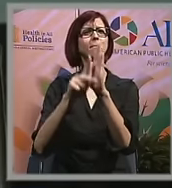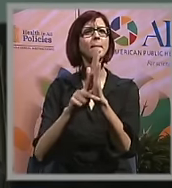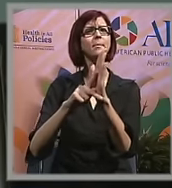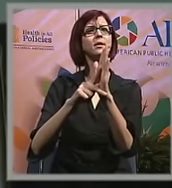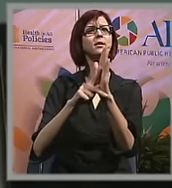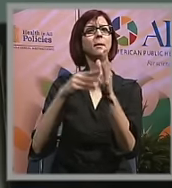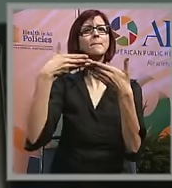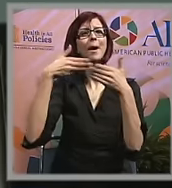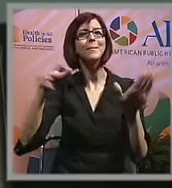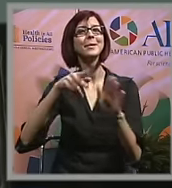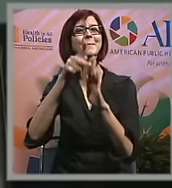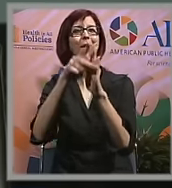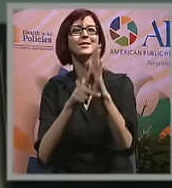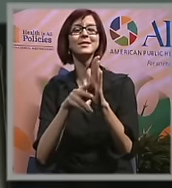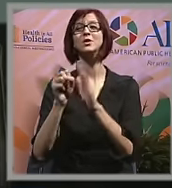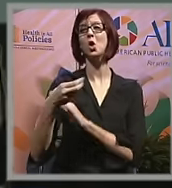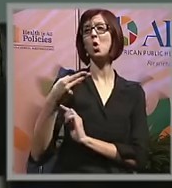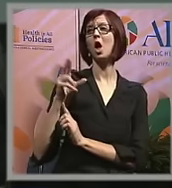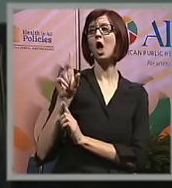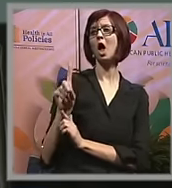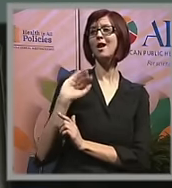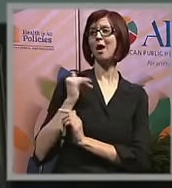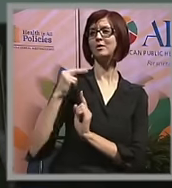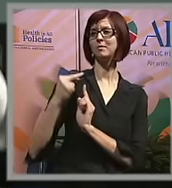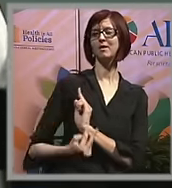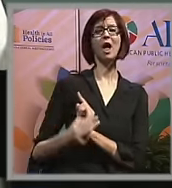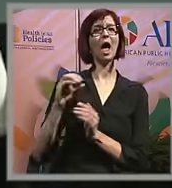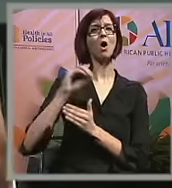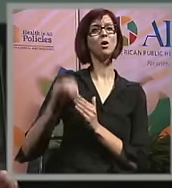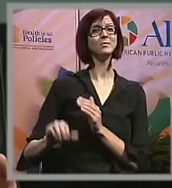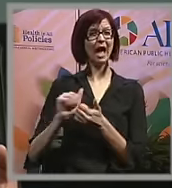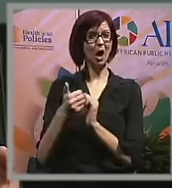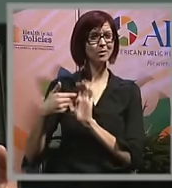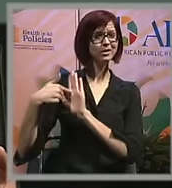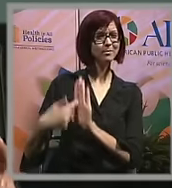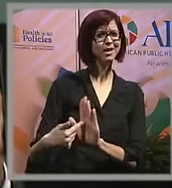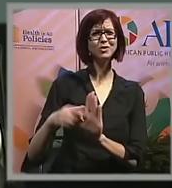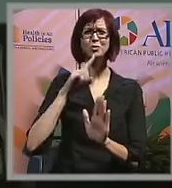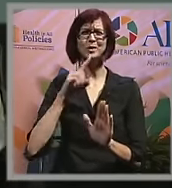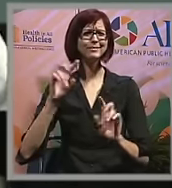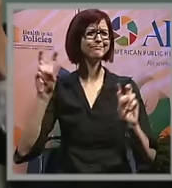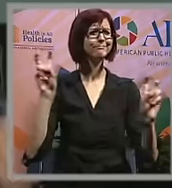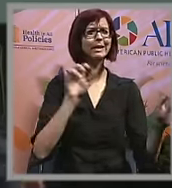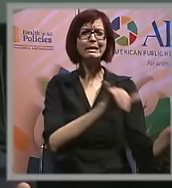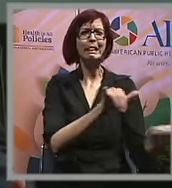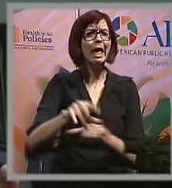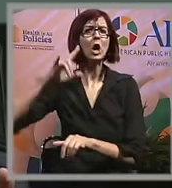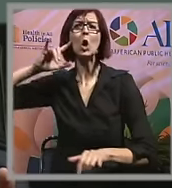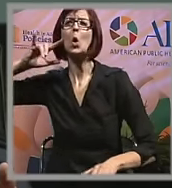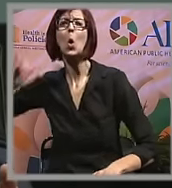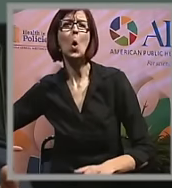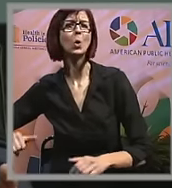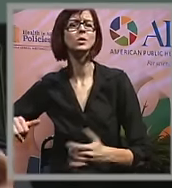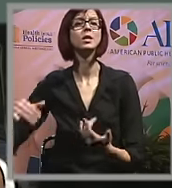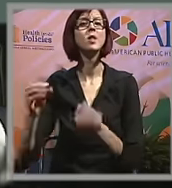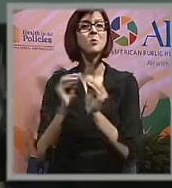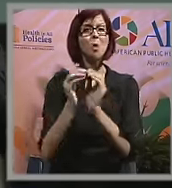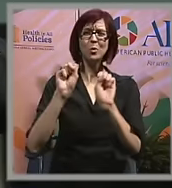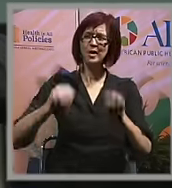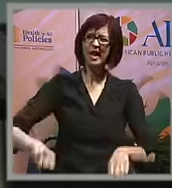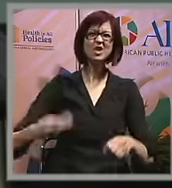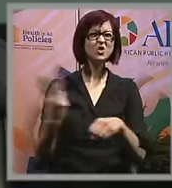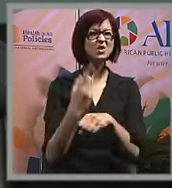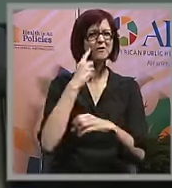HUD, in the way that we think now, outcomes and being able to demonstrate that is like gold. And the more that we can integrate that into the